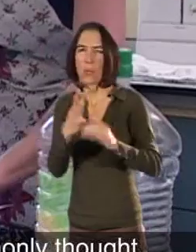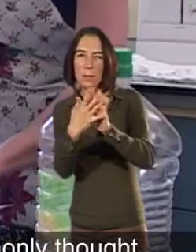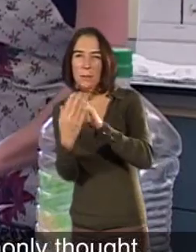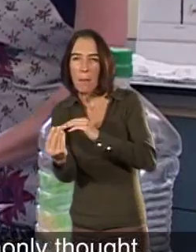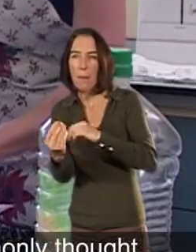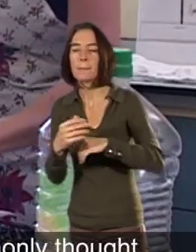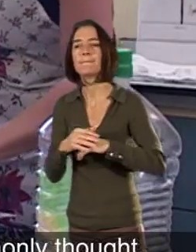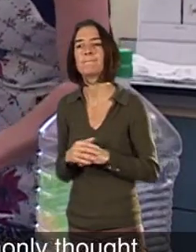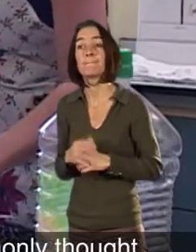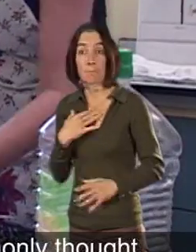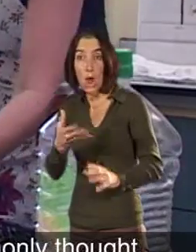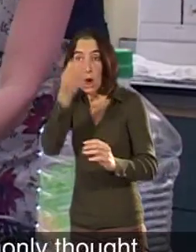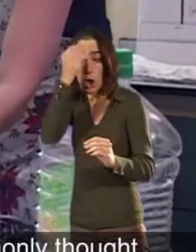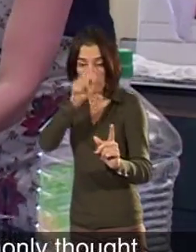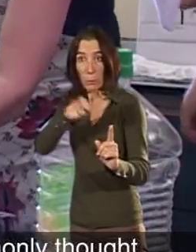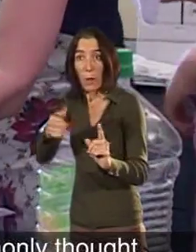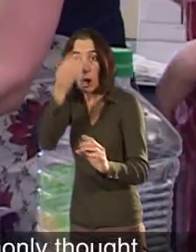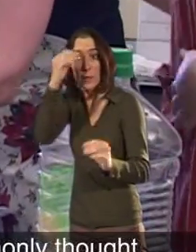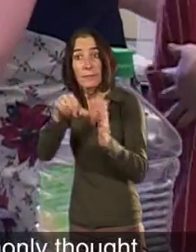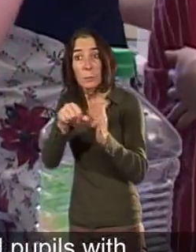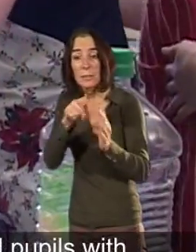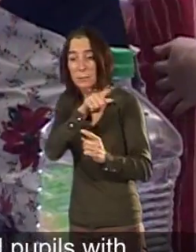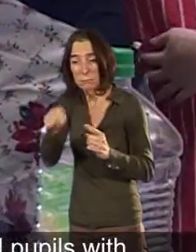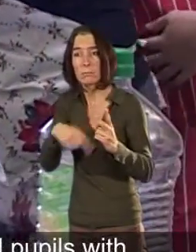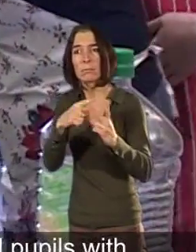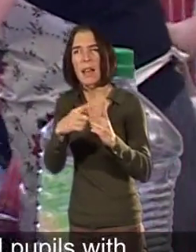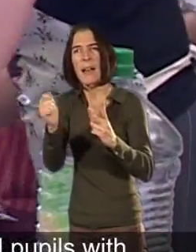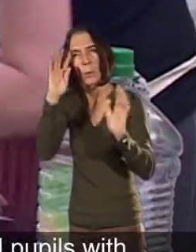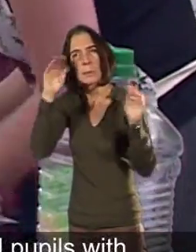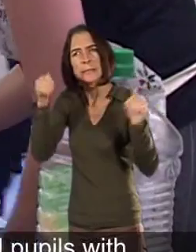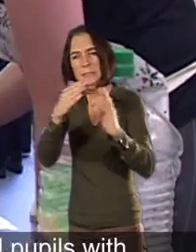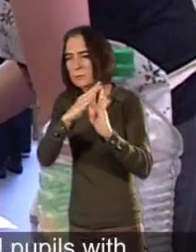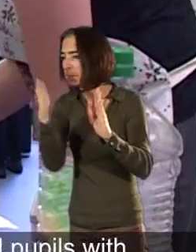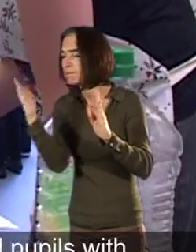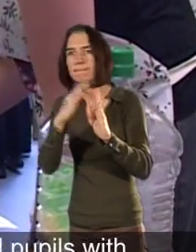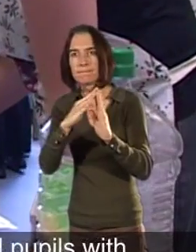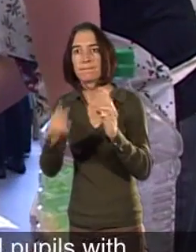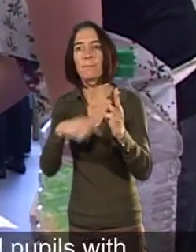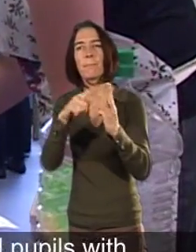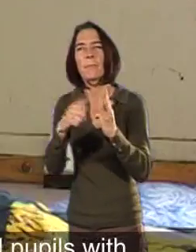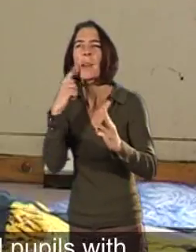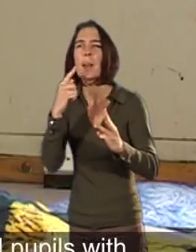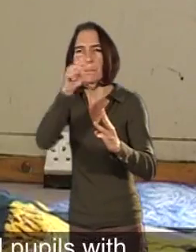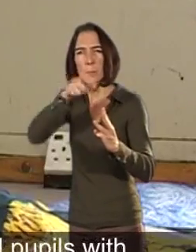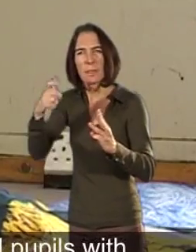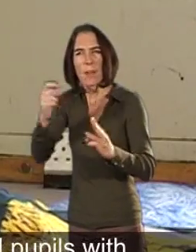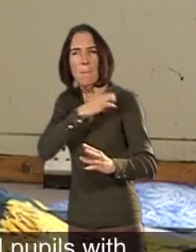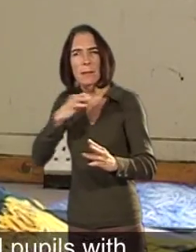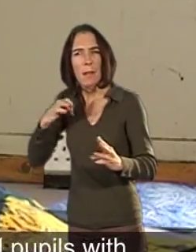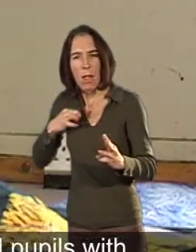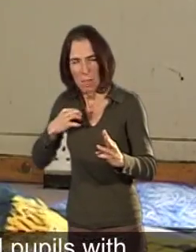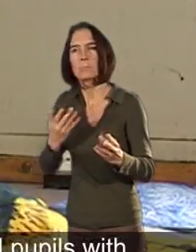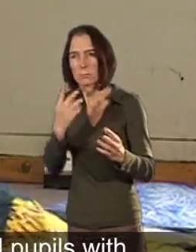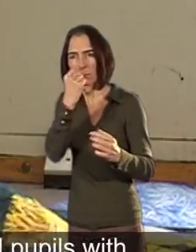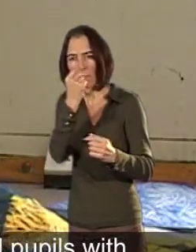thought. For example, pupils with learning difficulties, pupils on the autistic spectrum, and pupils with medical conditions can